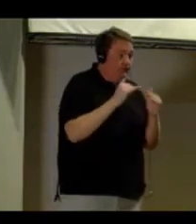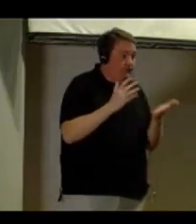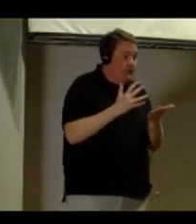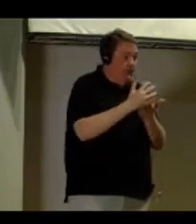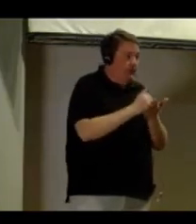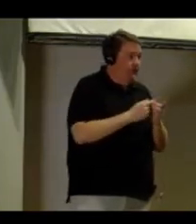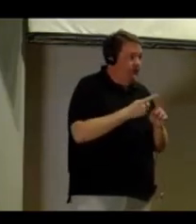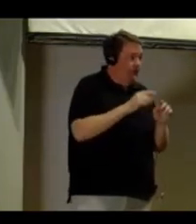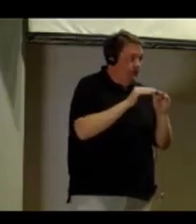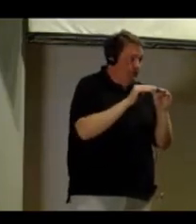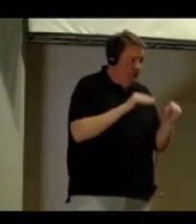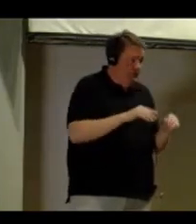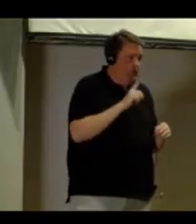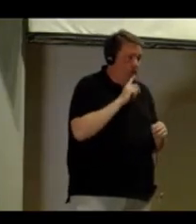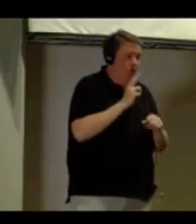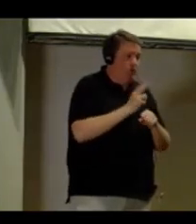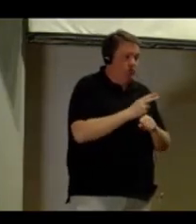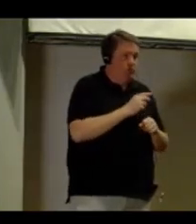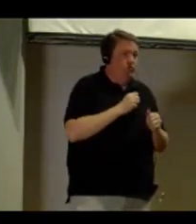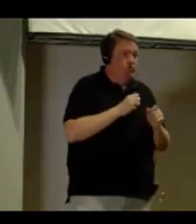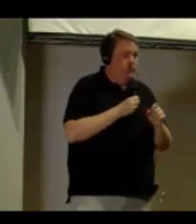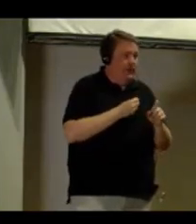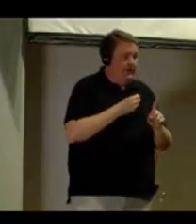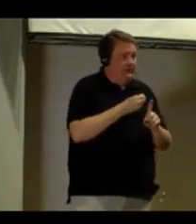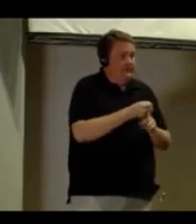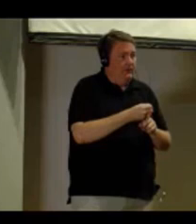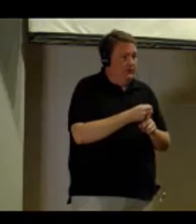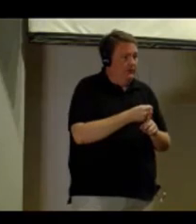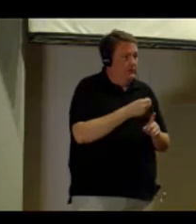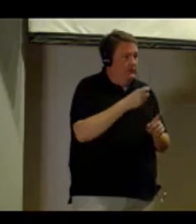museums, have been used to influence policy change?